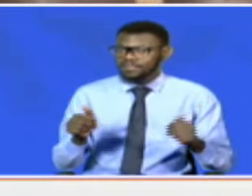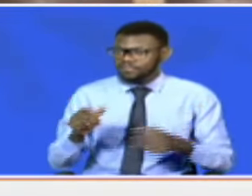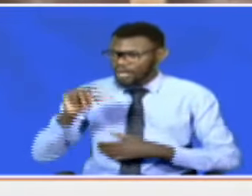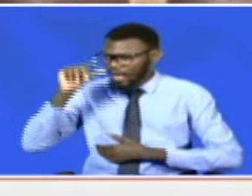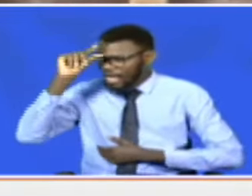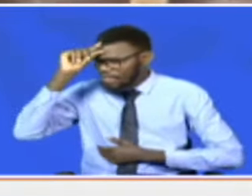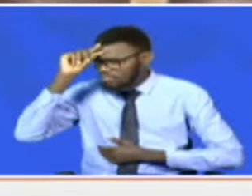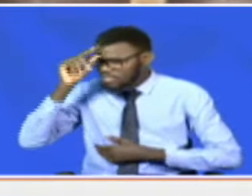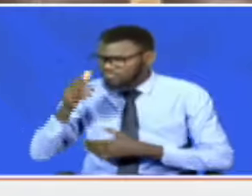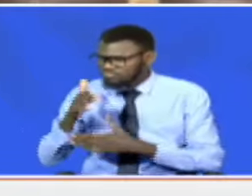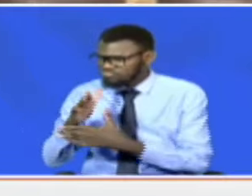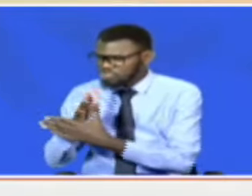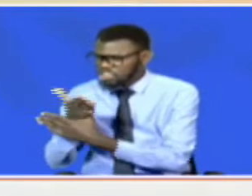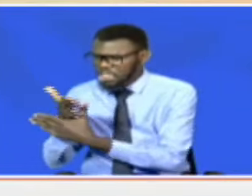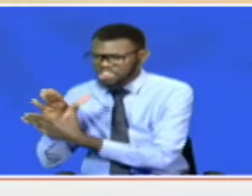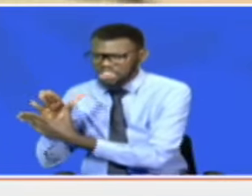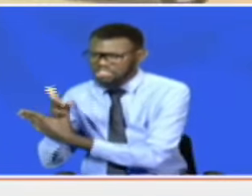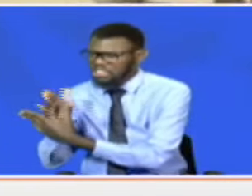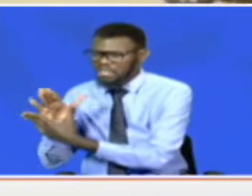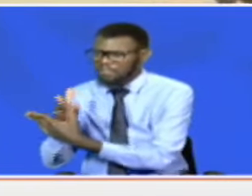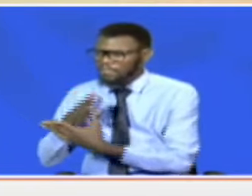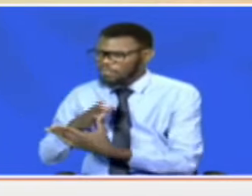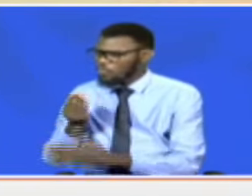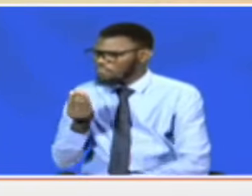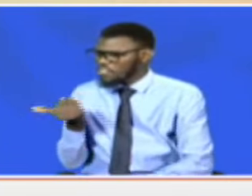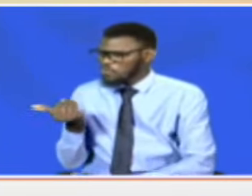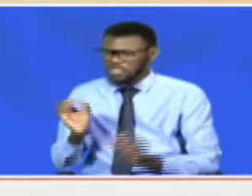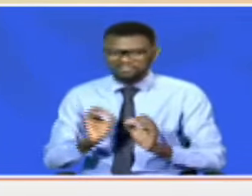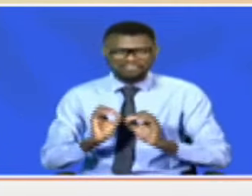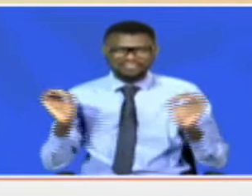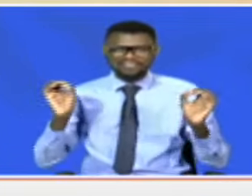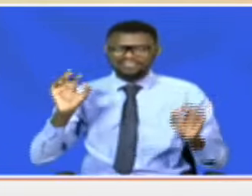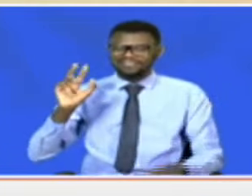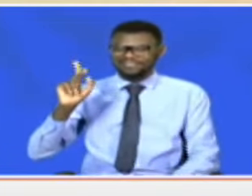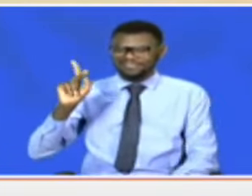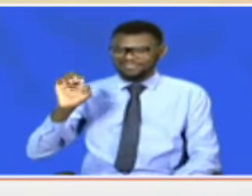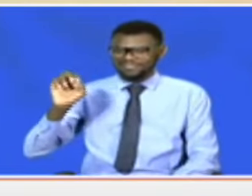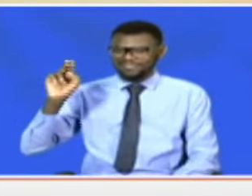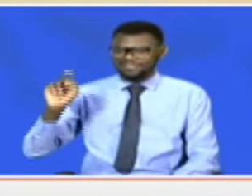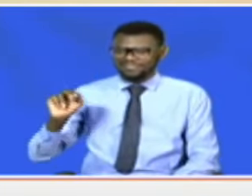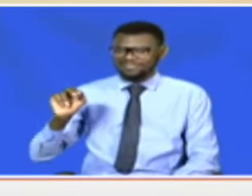government has been partly addressed. Ken Gashuhi, KTN News.